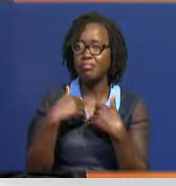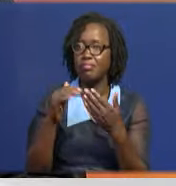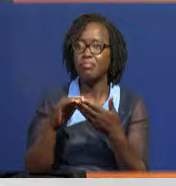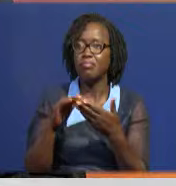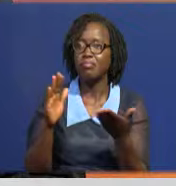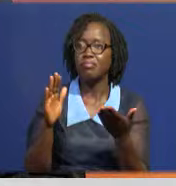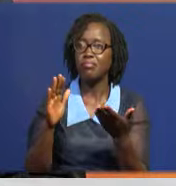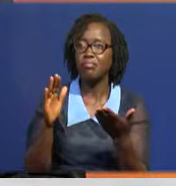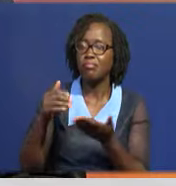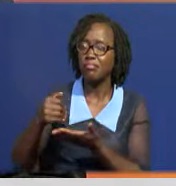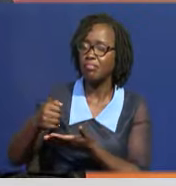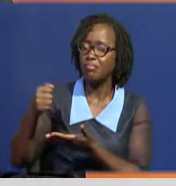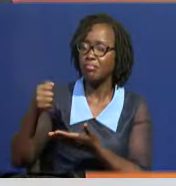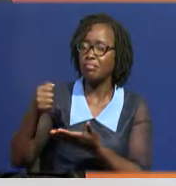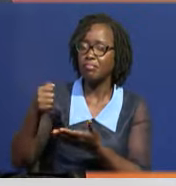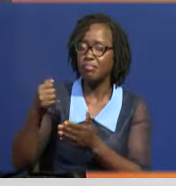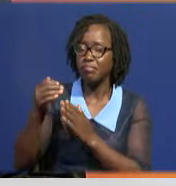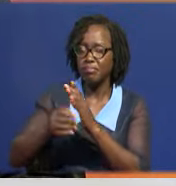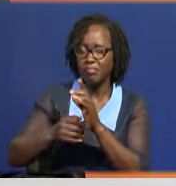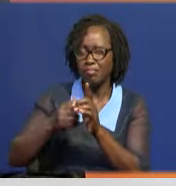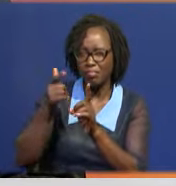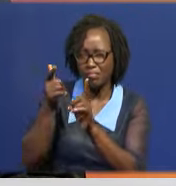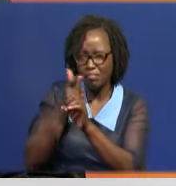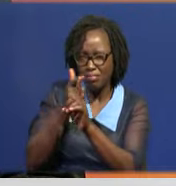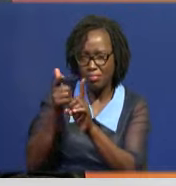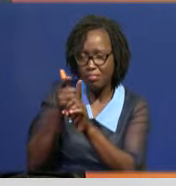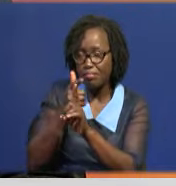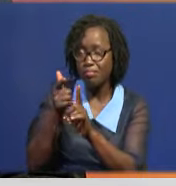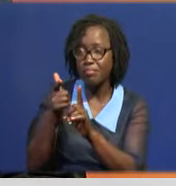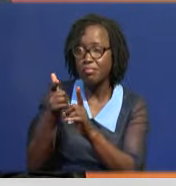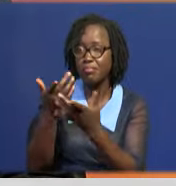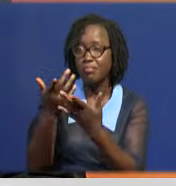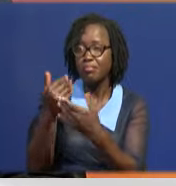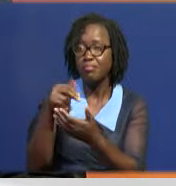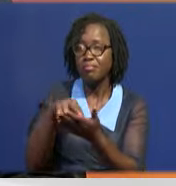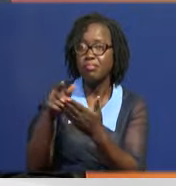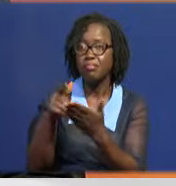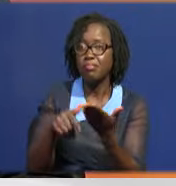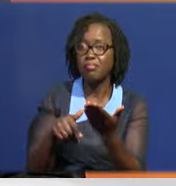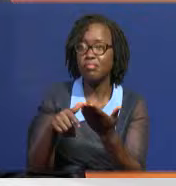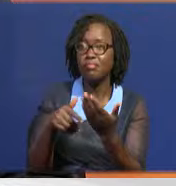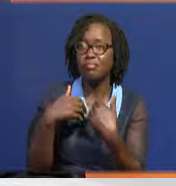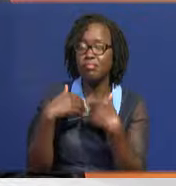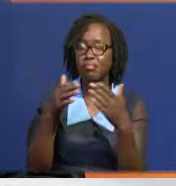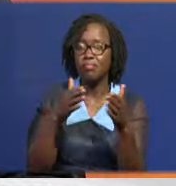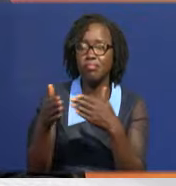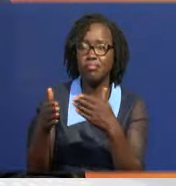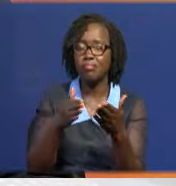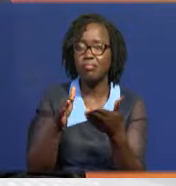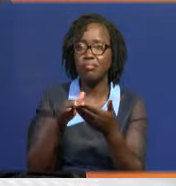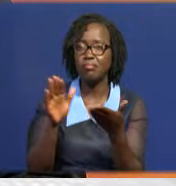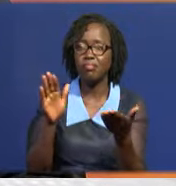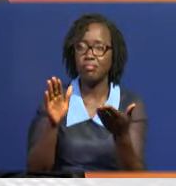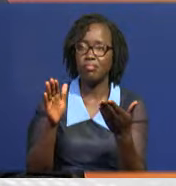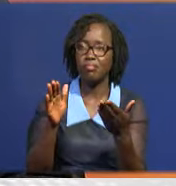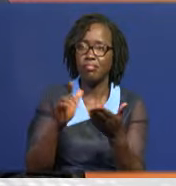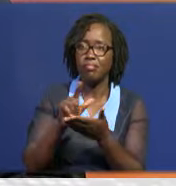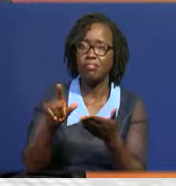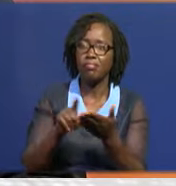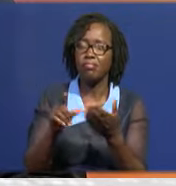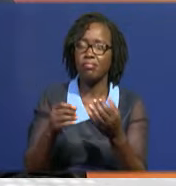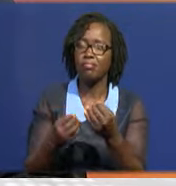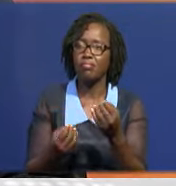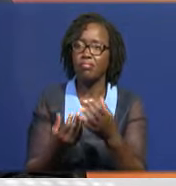big budget films. And when we attract more big budget films, that will mean that we are creating opportunities for more of our local